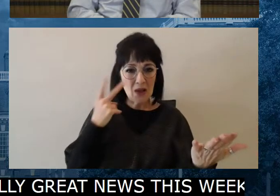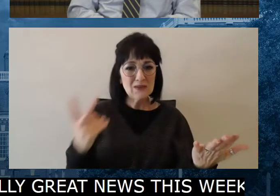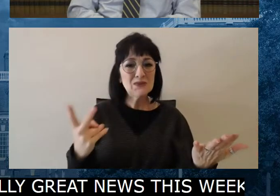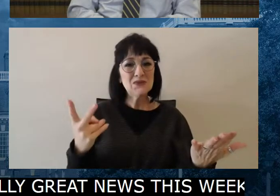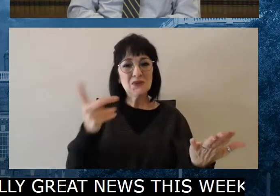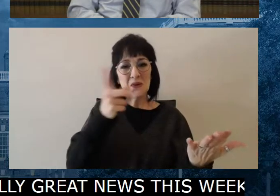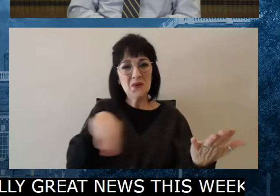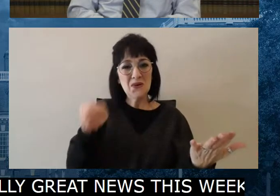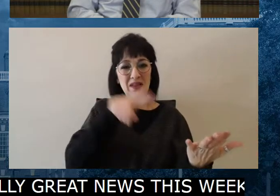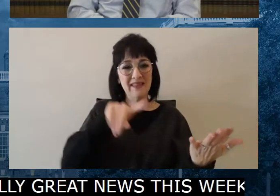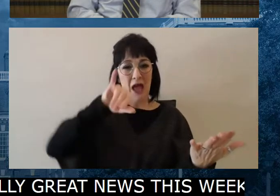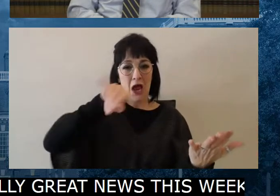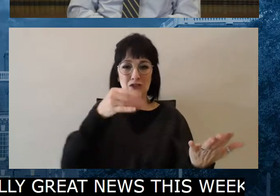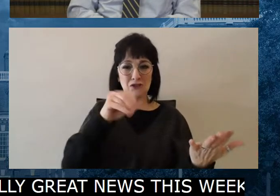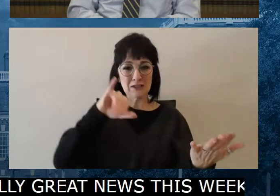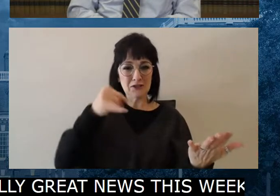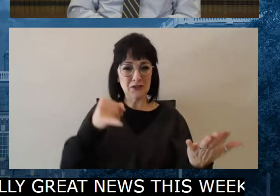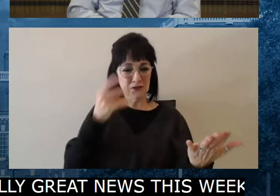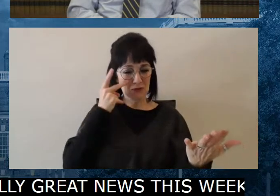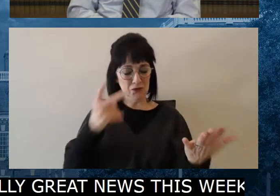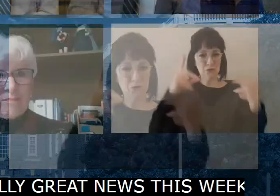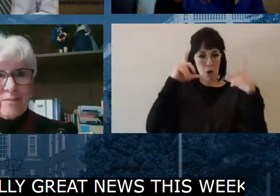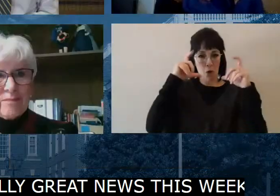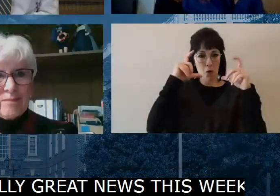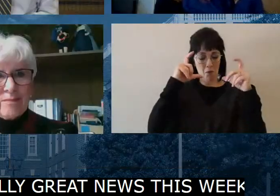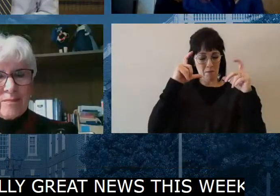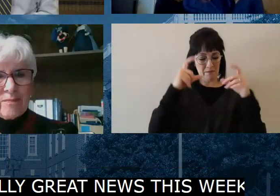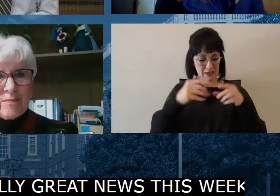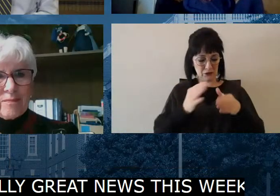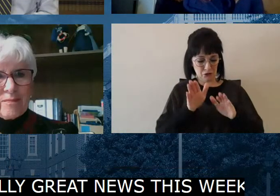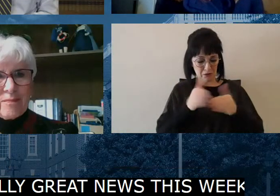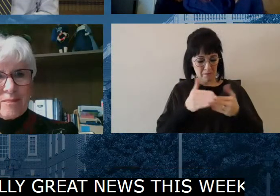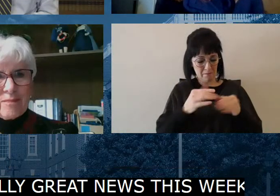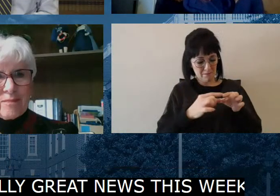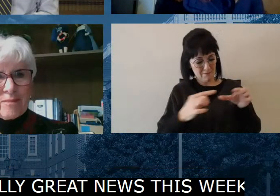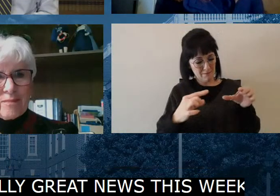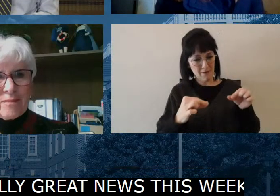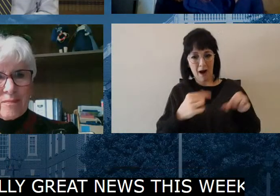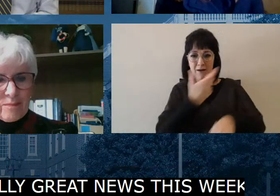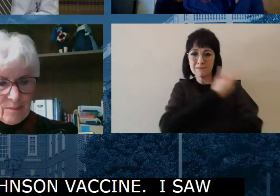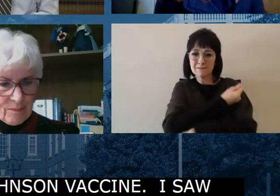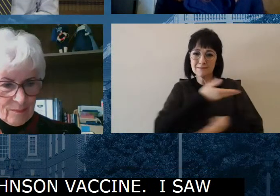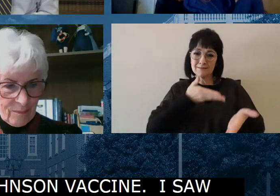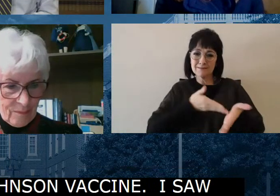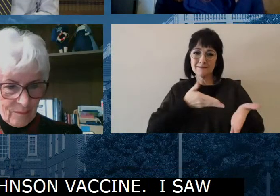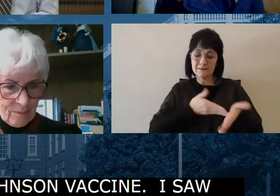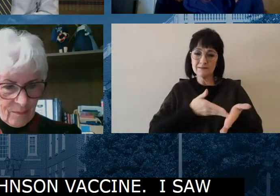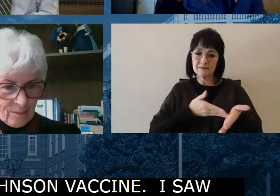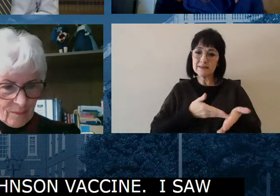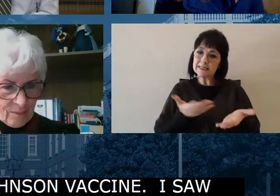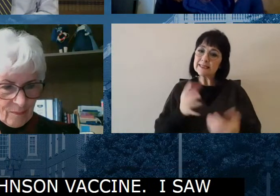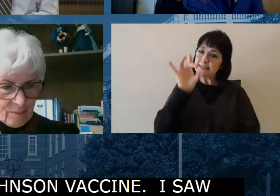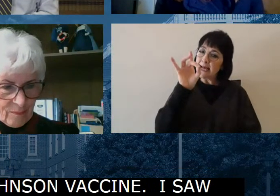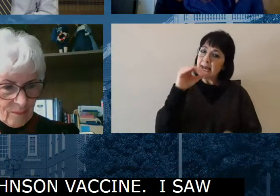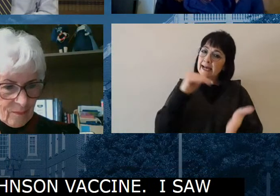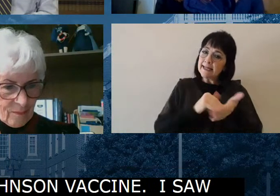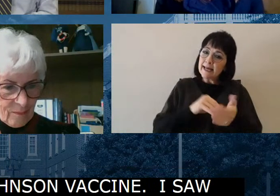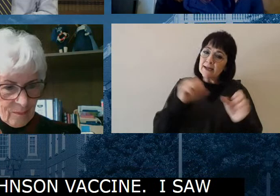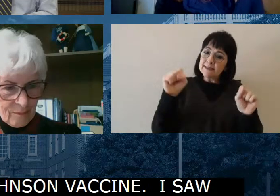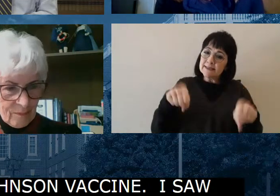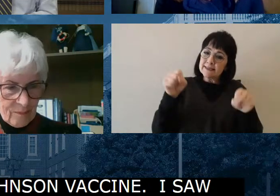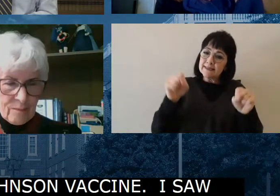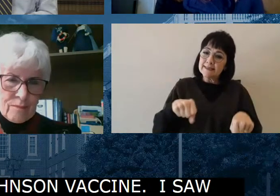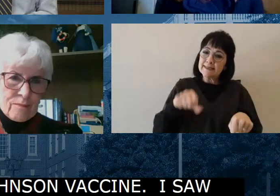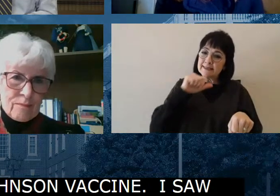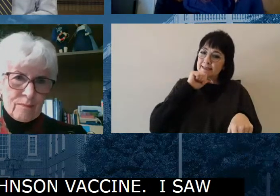so it's real. It's only 8,000 doses, and to be clear, they've made it clear to us that we won't